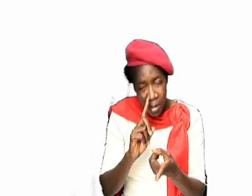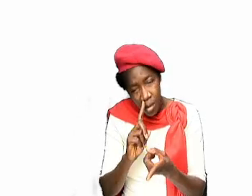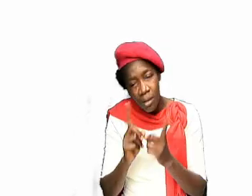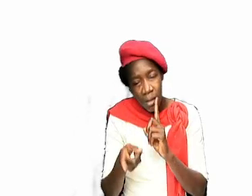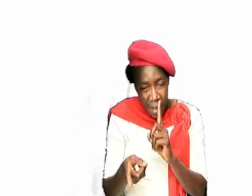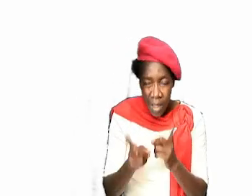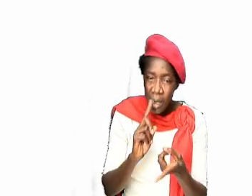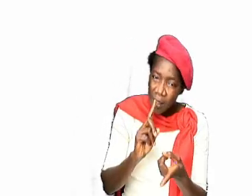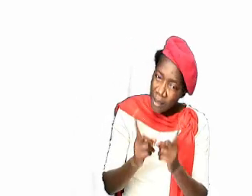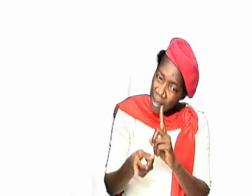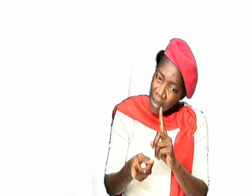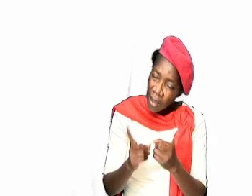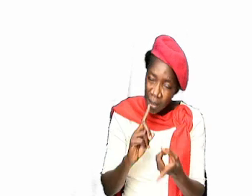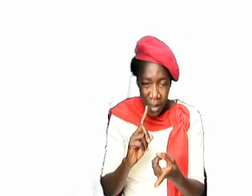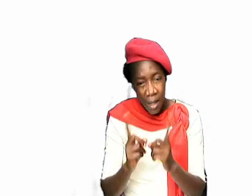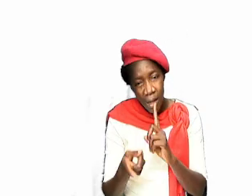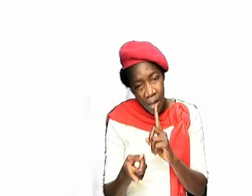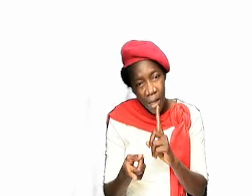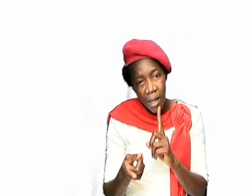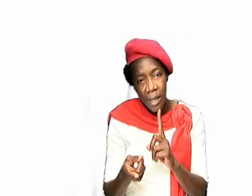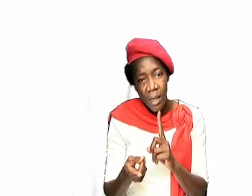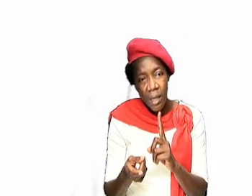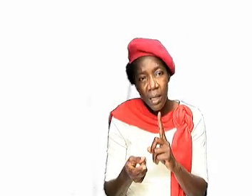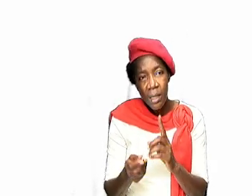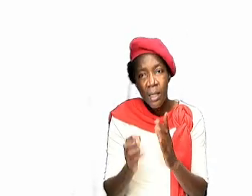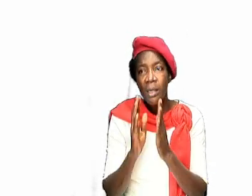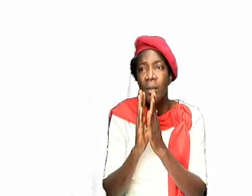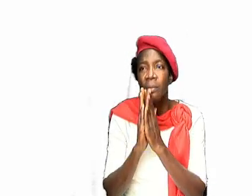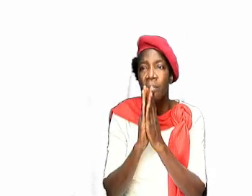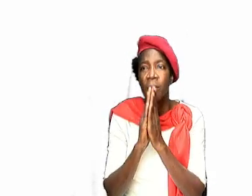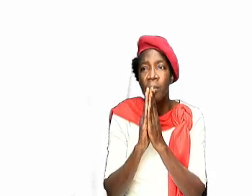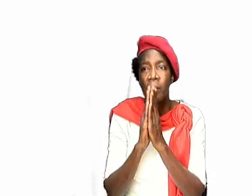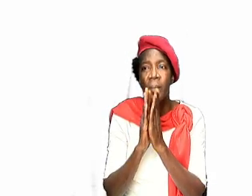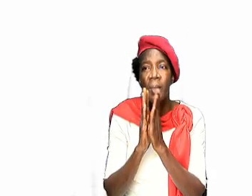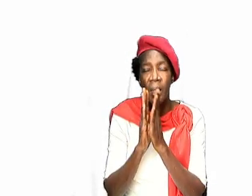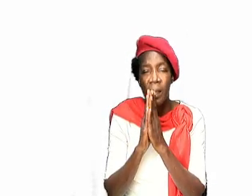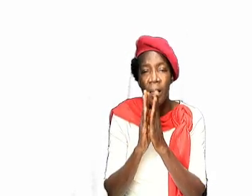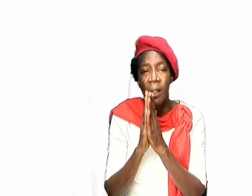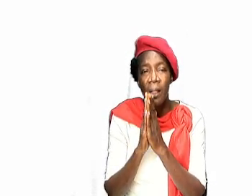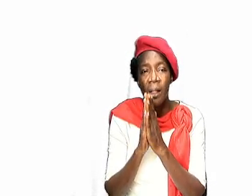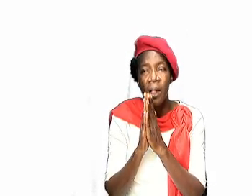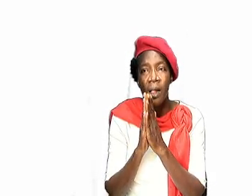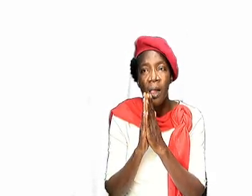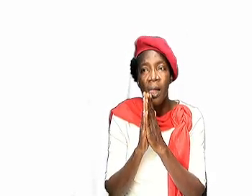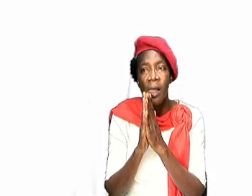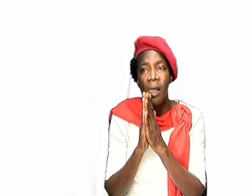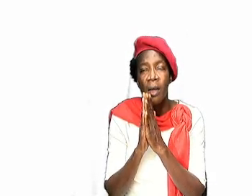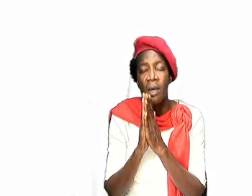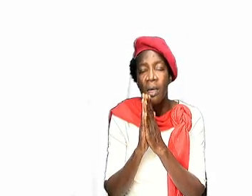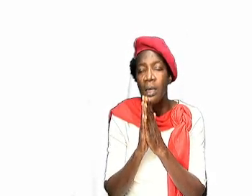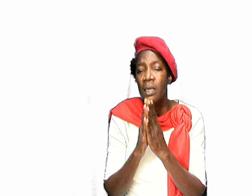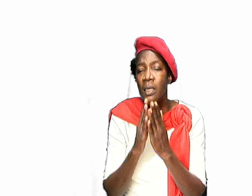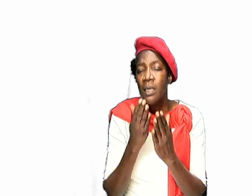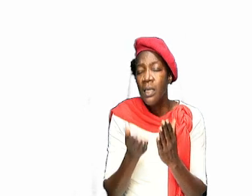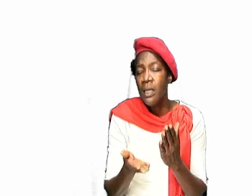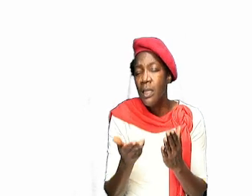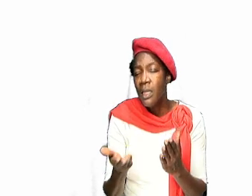The inquiring of the Lord is a characteristic feature of